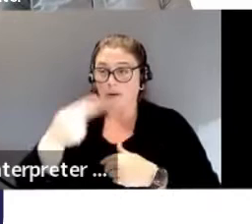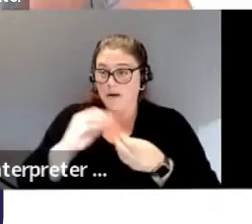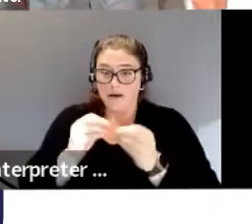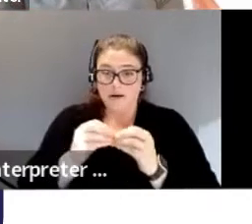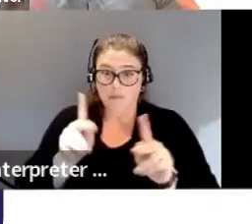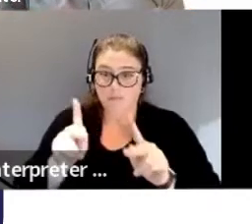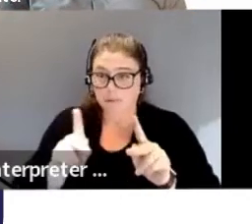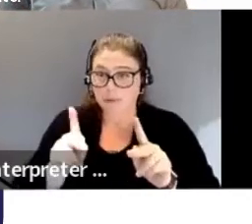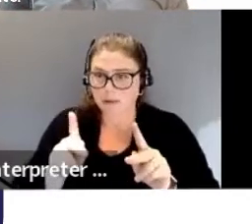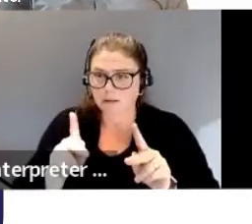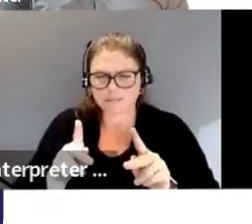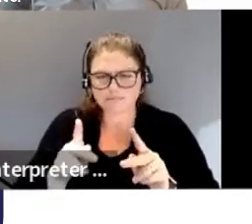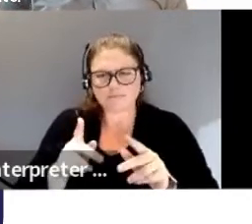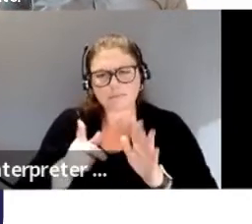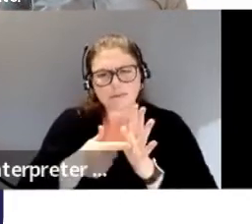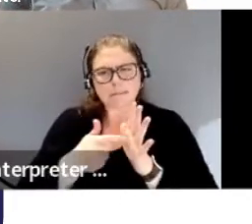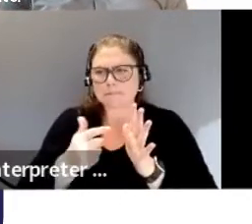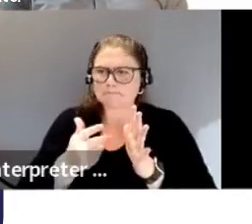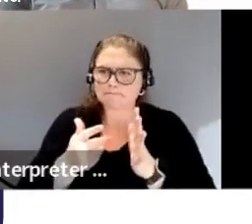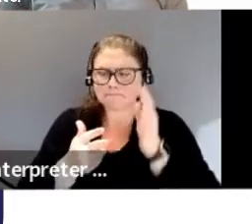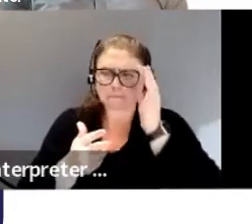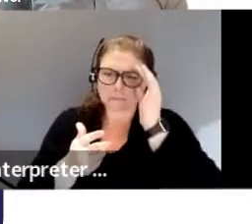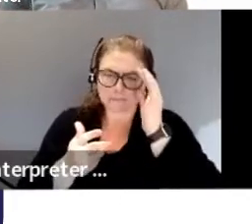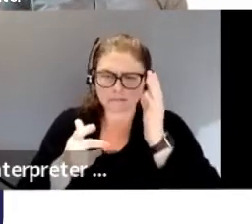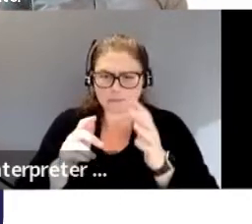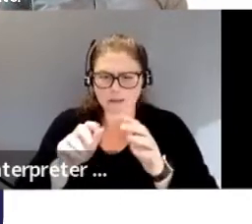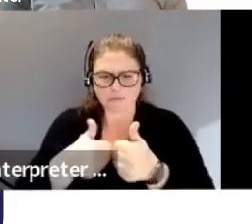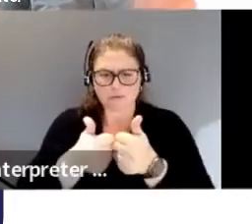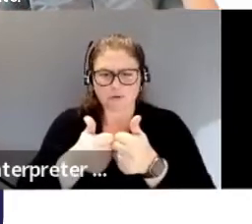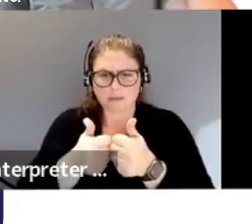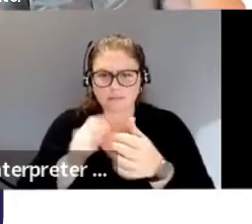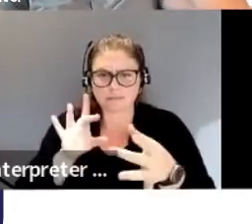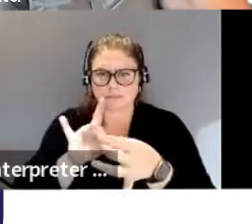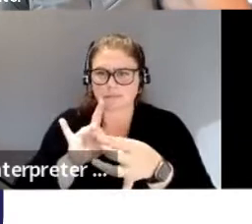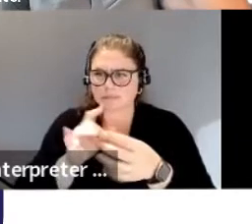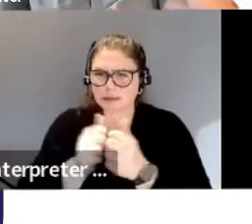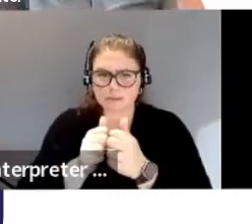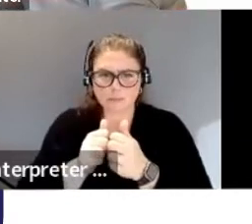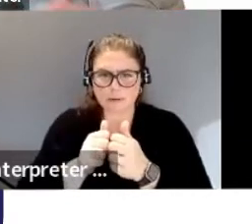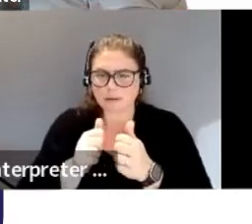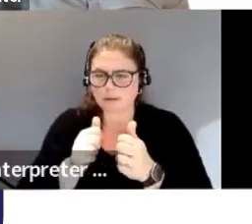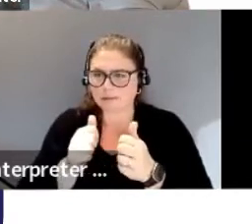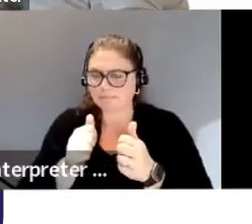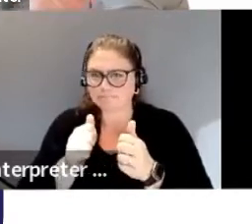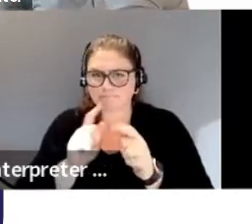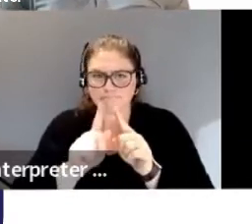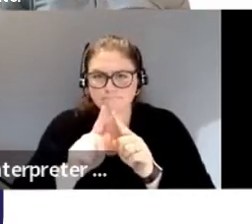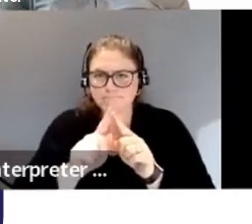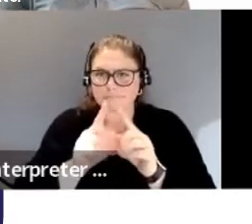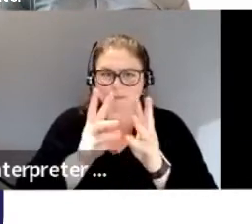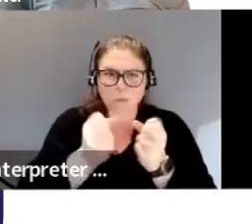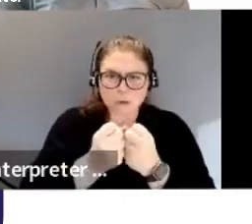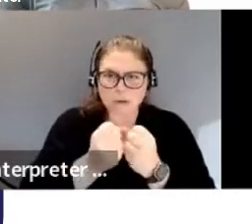is kind of tough sometimes to get out for these online virtual webinars as we continue to kind of move through the years, as we all